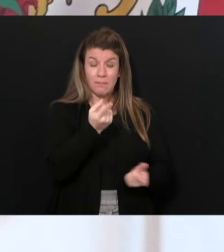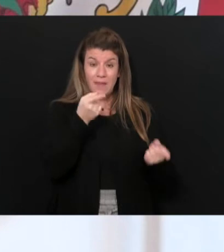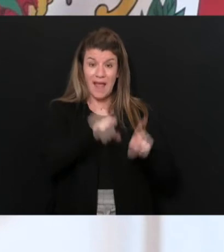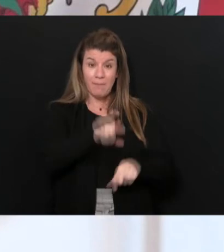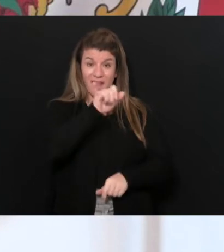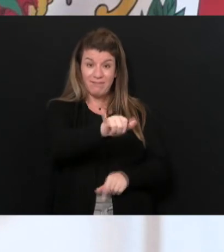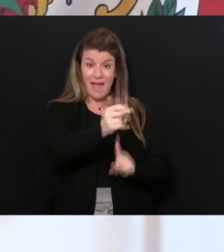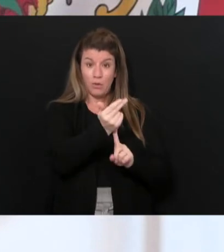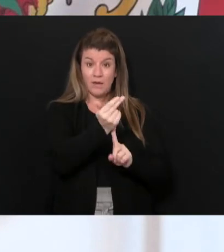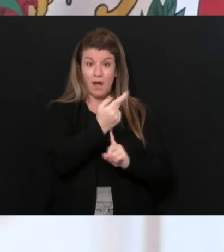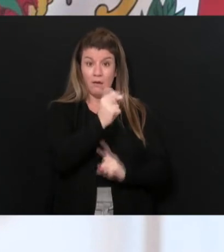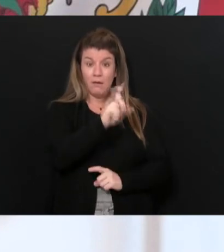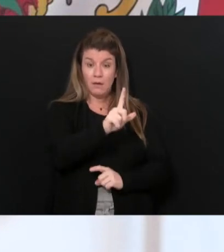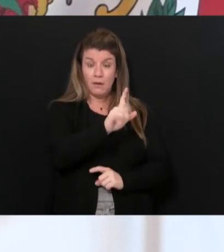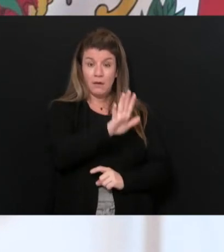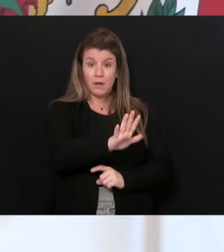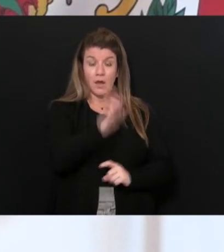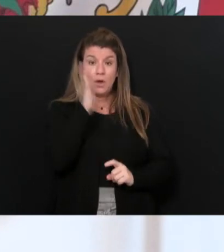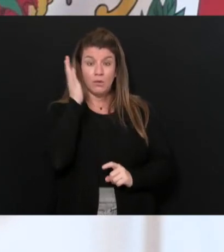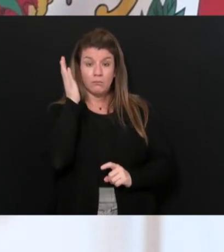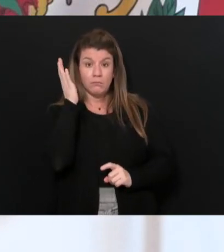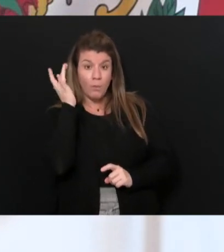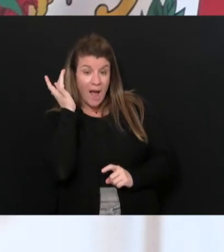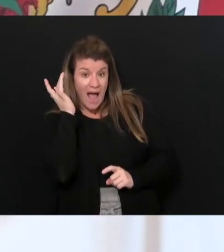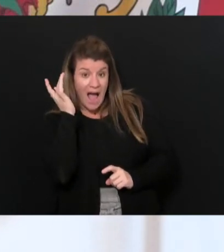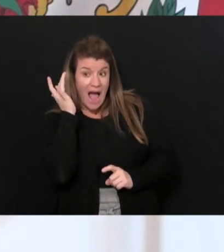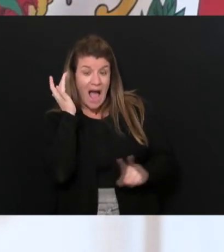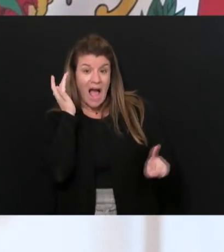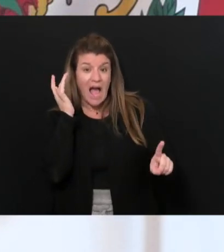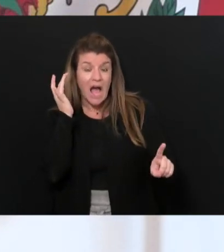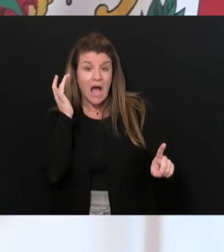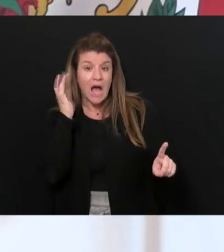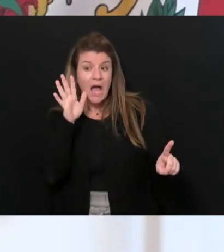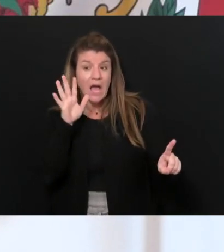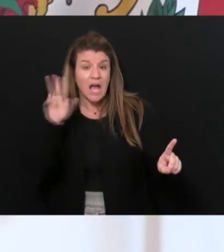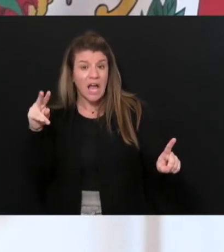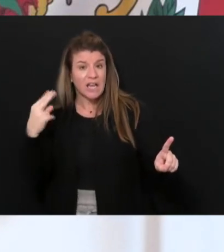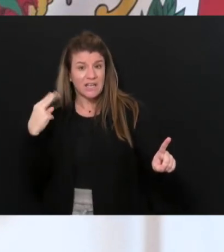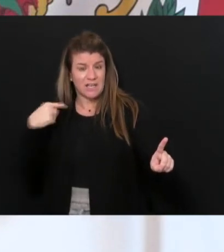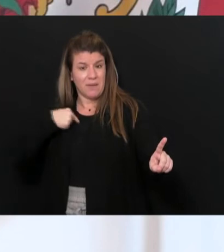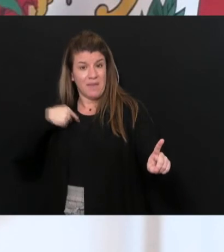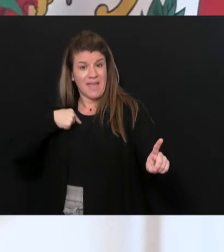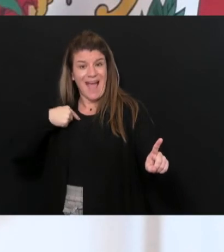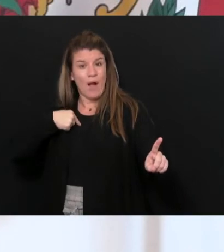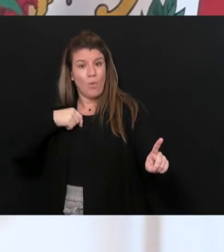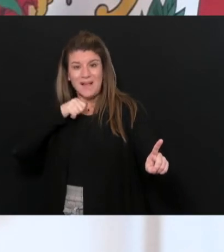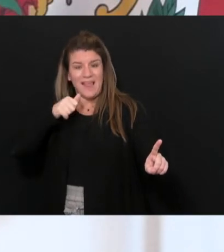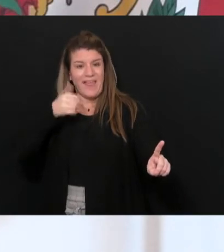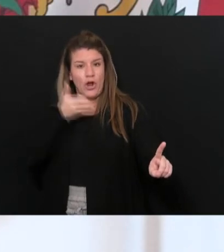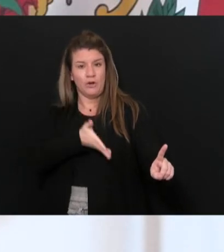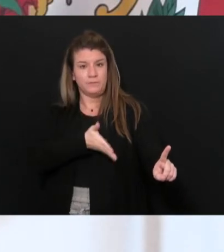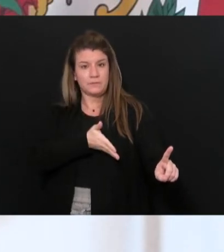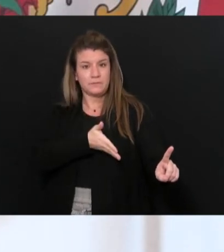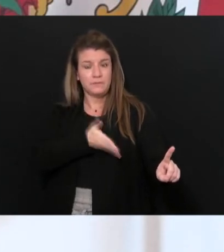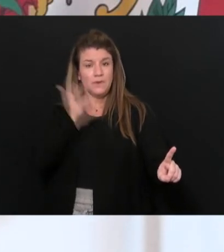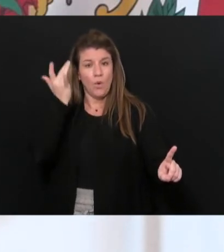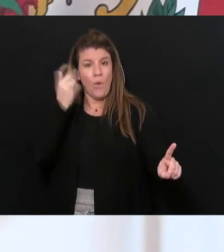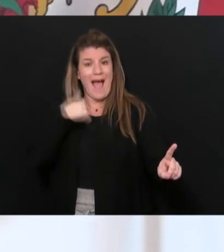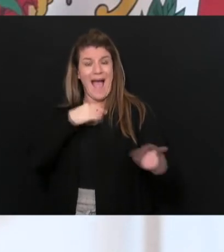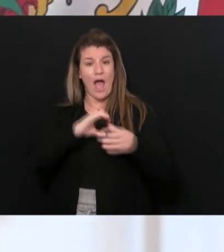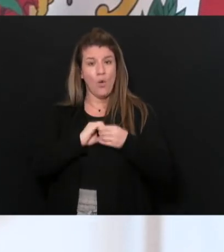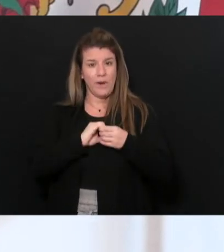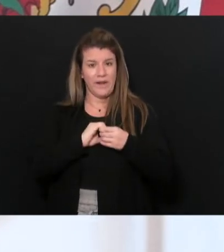Hotel because, to me, a person that wasn't even around whatsoever, because I own it. And what do you want